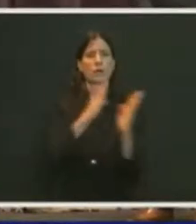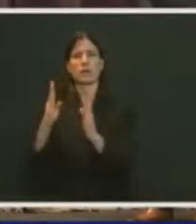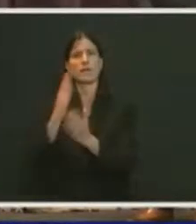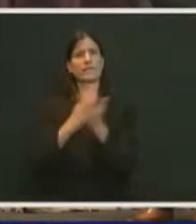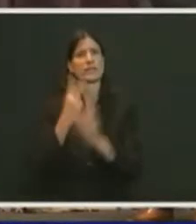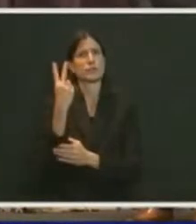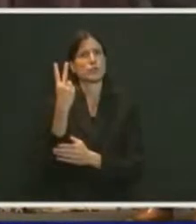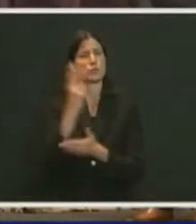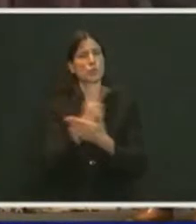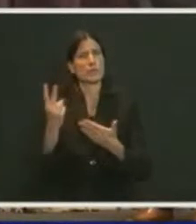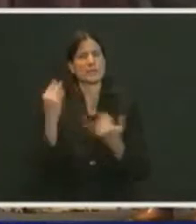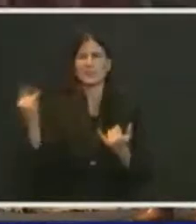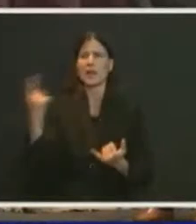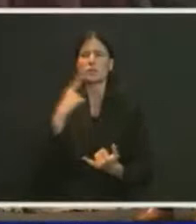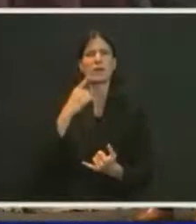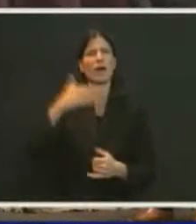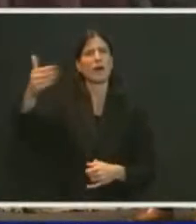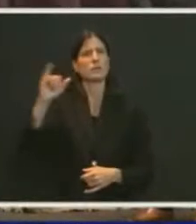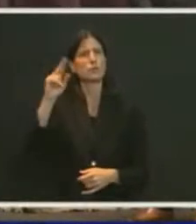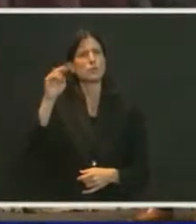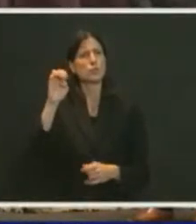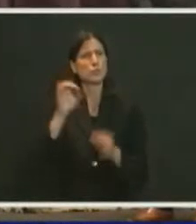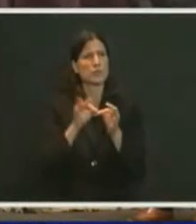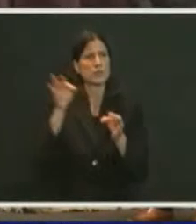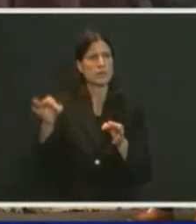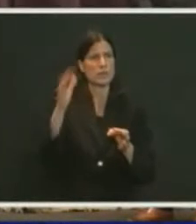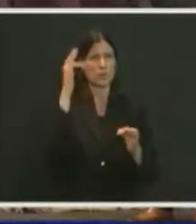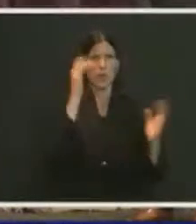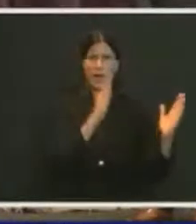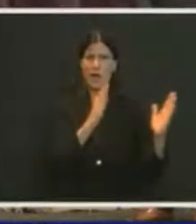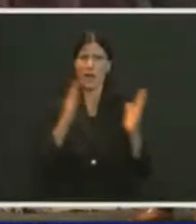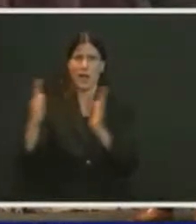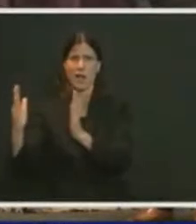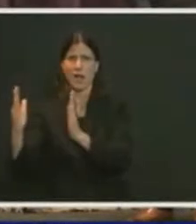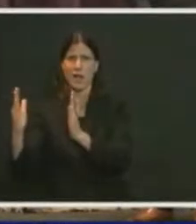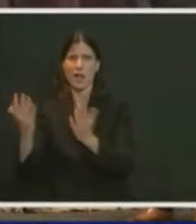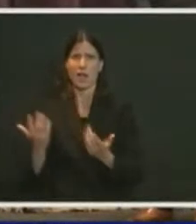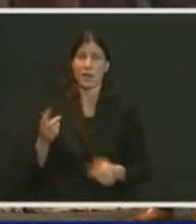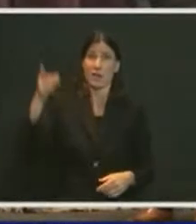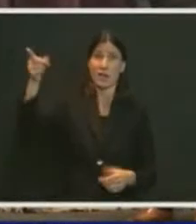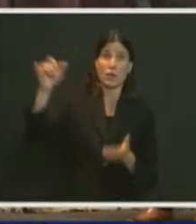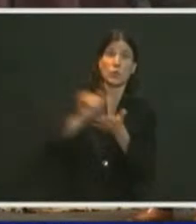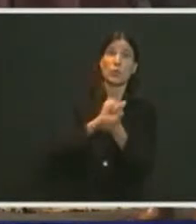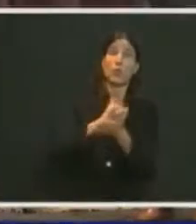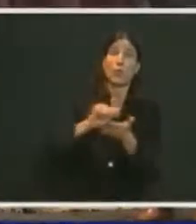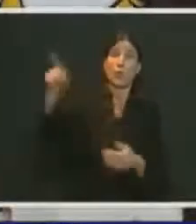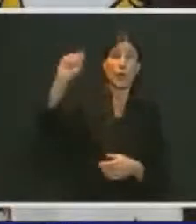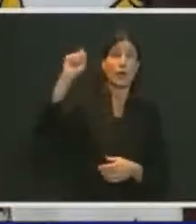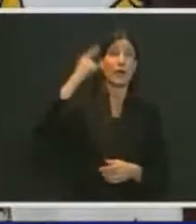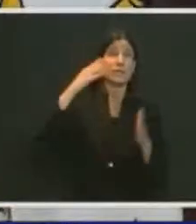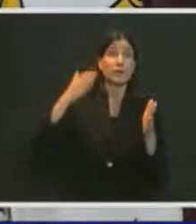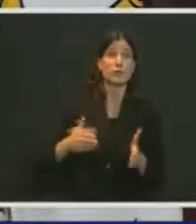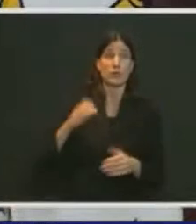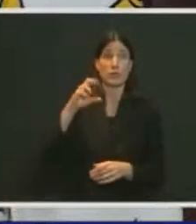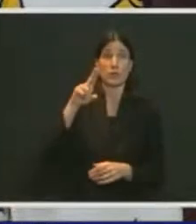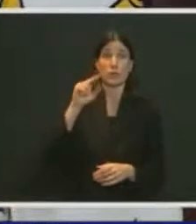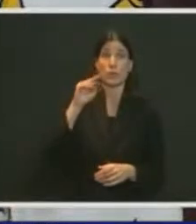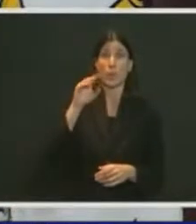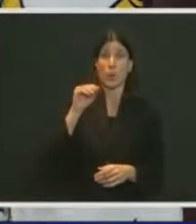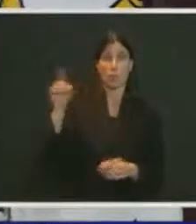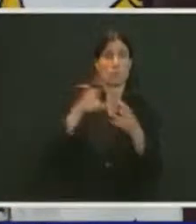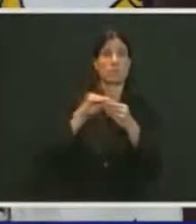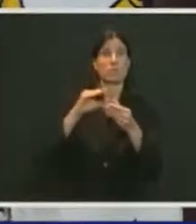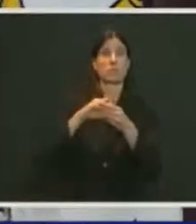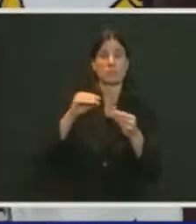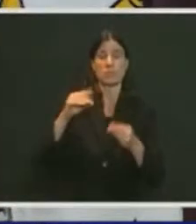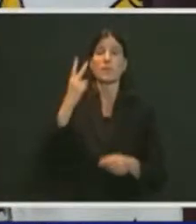of note there is, I know Governor Cuomo mentioned that a number of states are going to open beaches on Memorial Day. You have mentioned that as a potential